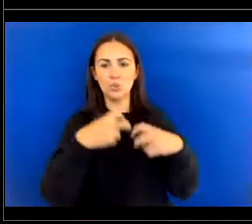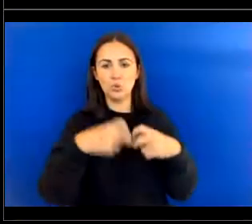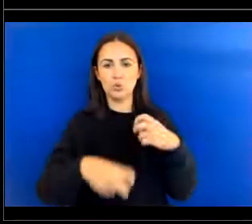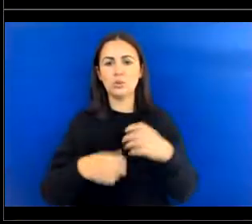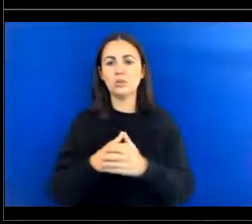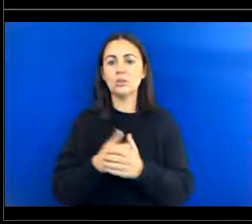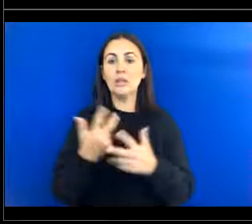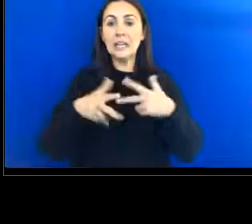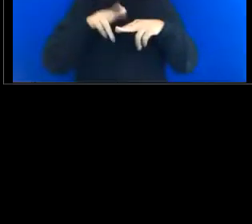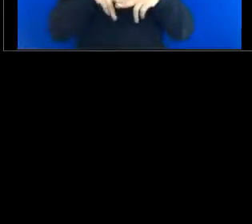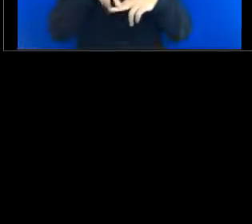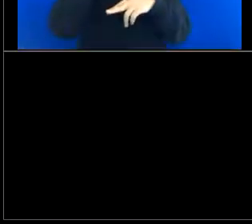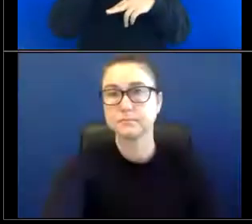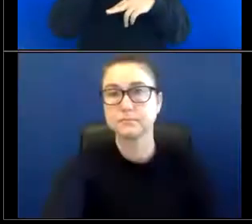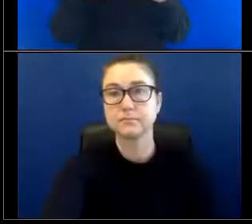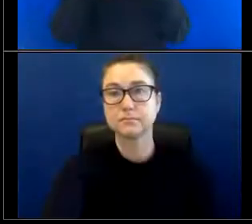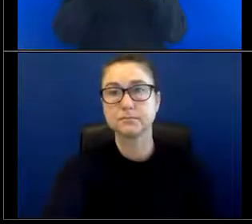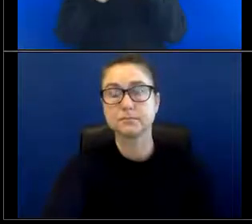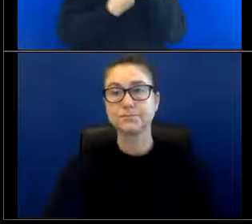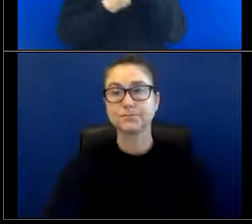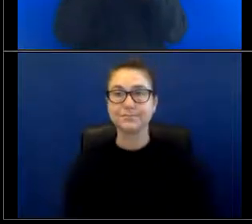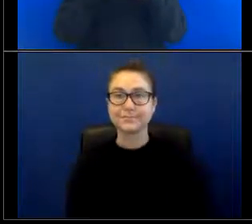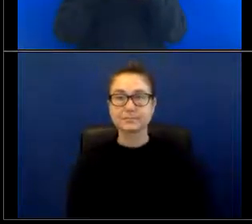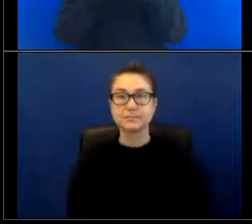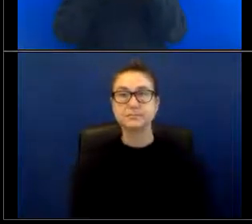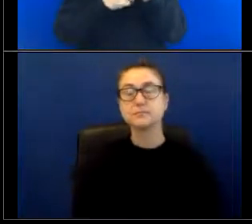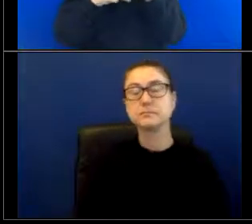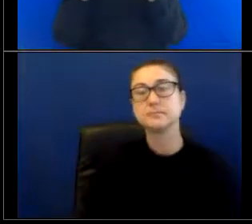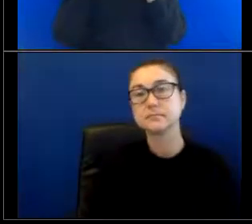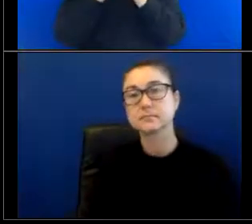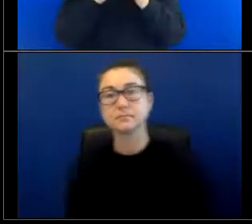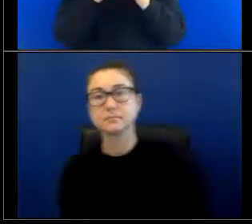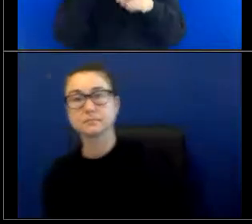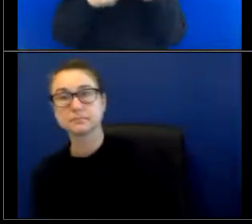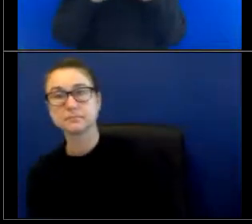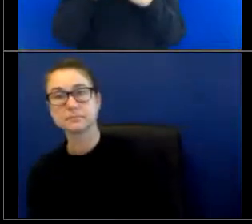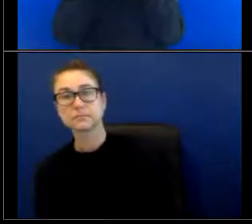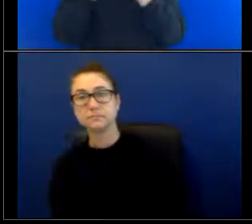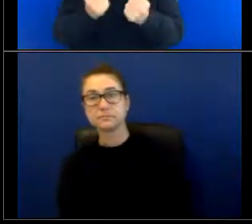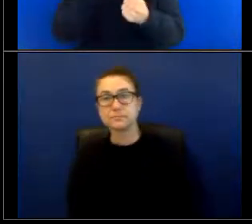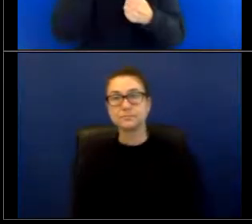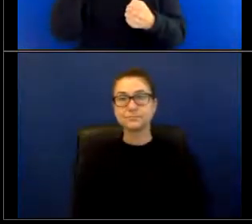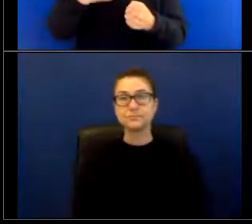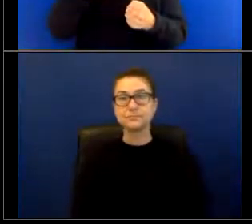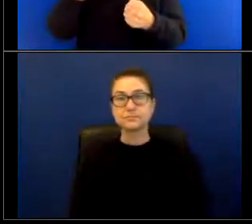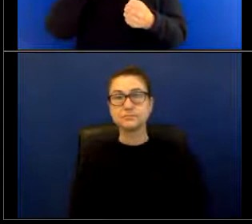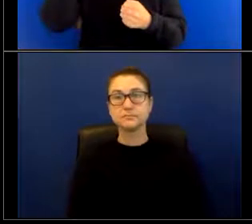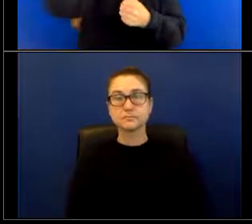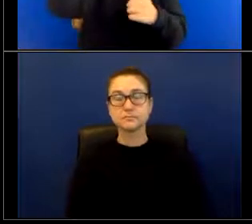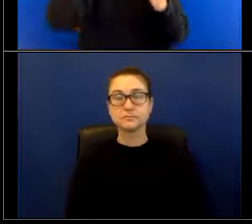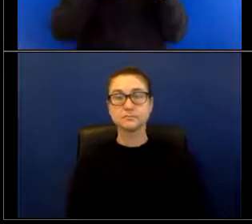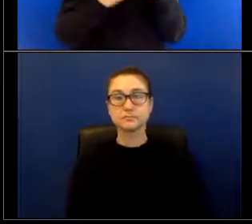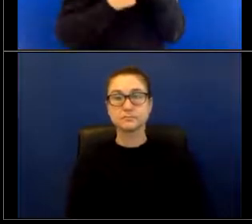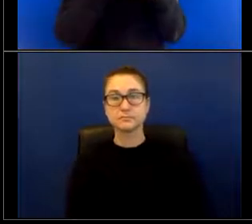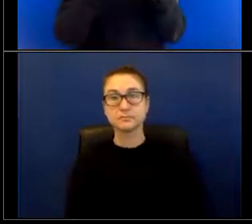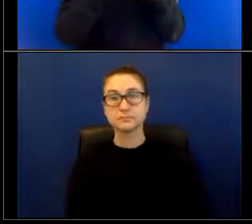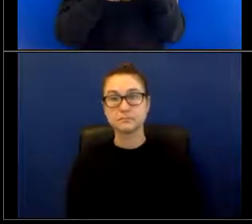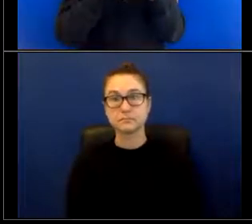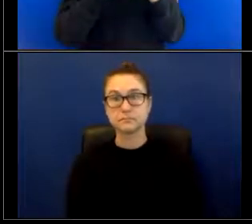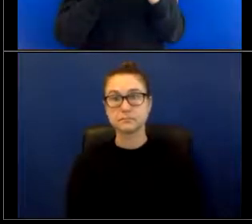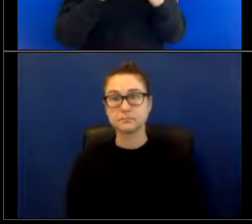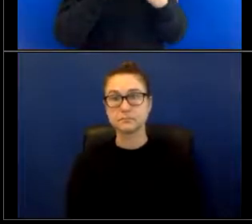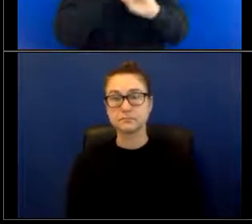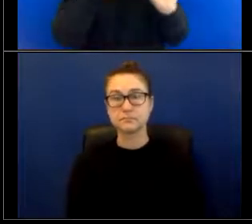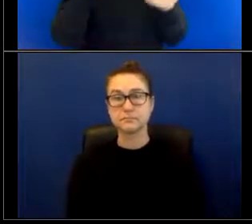Complaints about Airbnb. This is something that didn't exist a while ago. If you have a